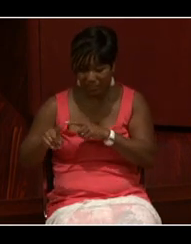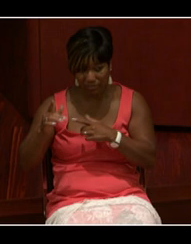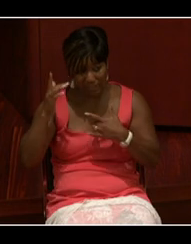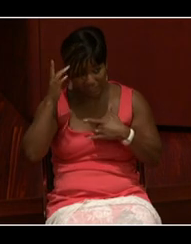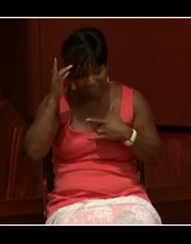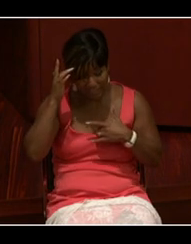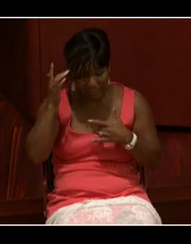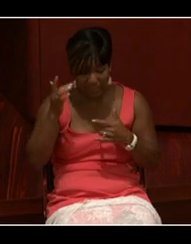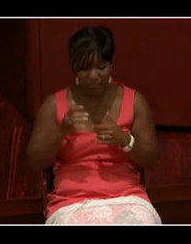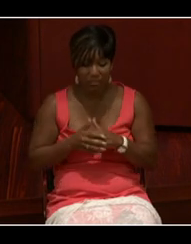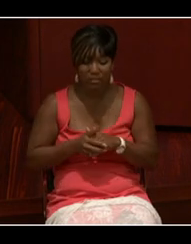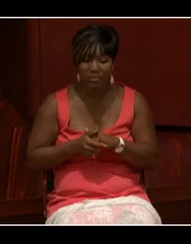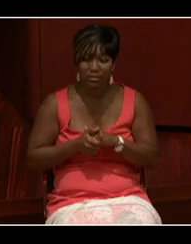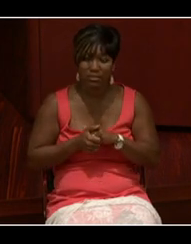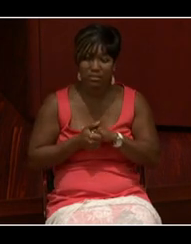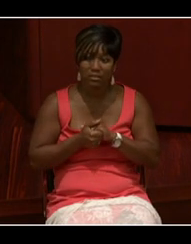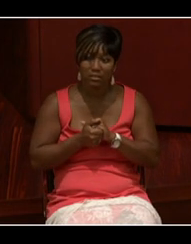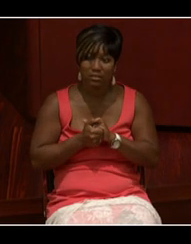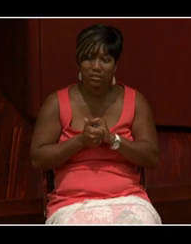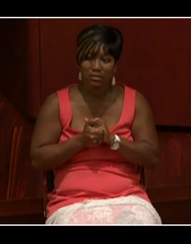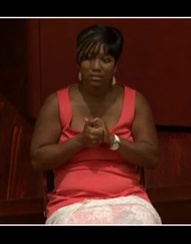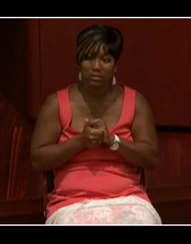ailment.